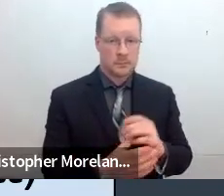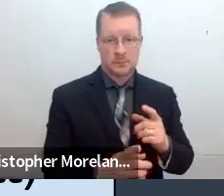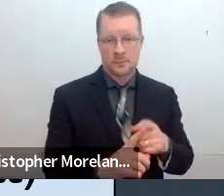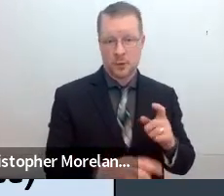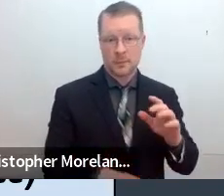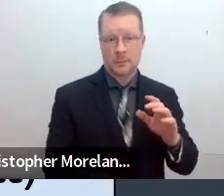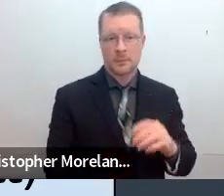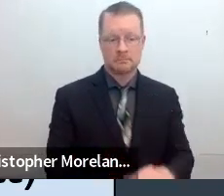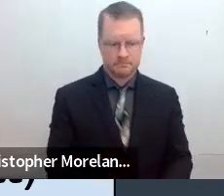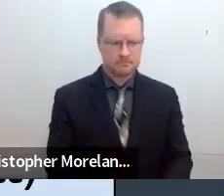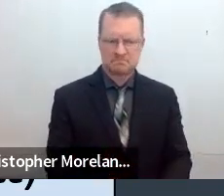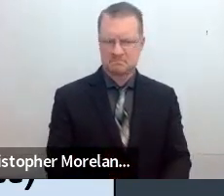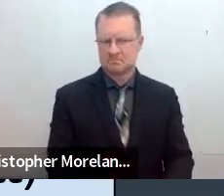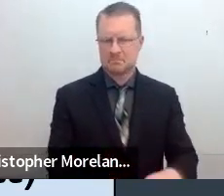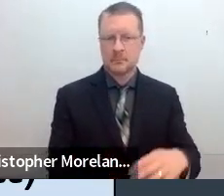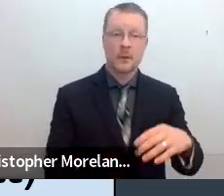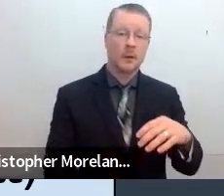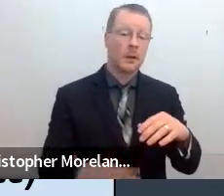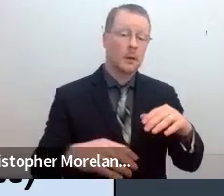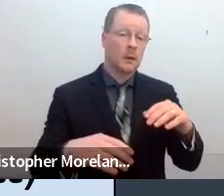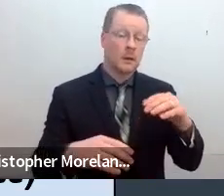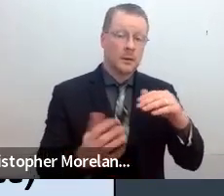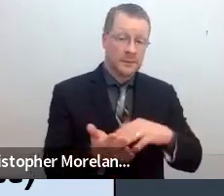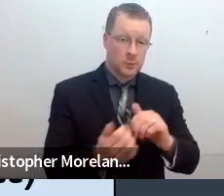30%. Let me back up, I'm sorry.